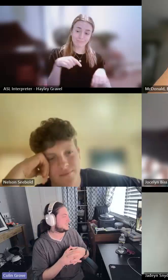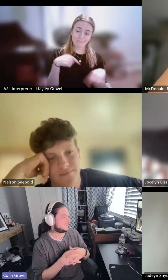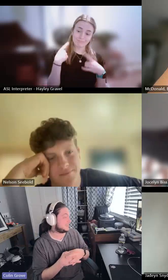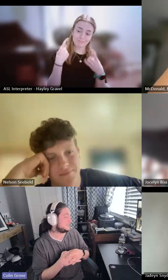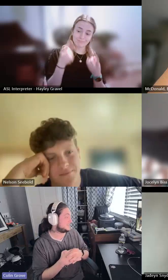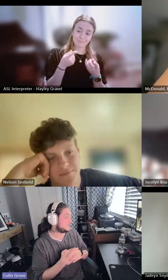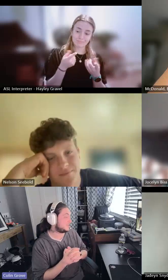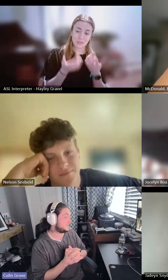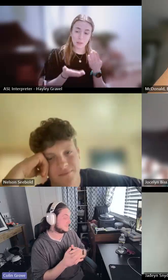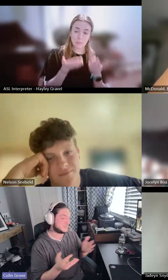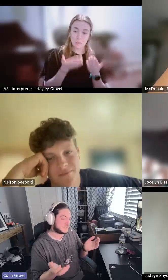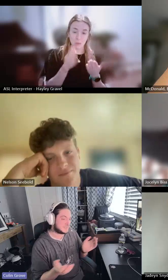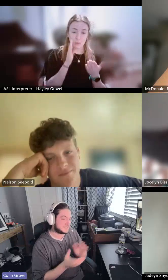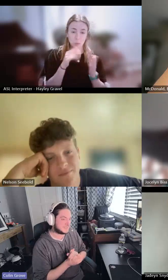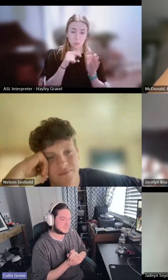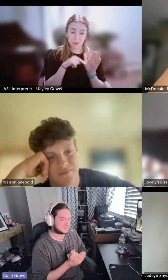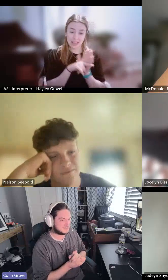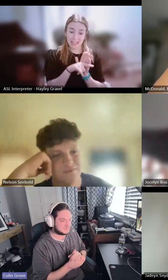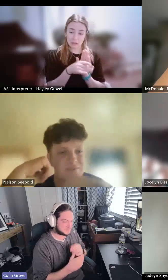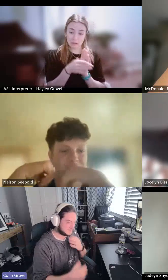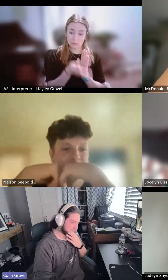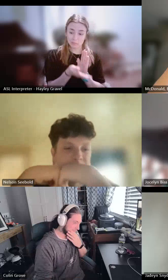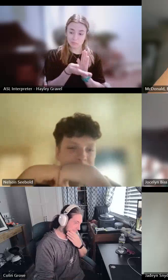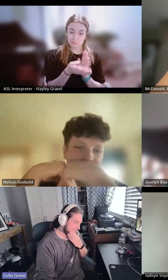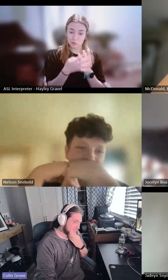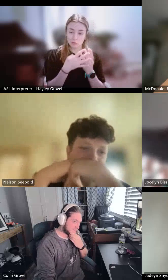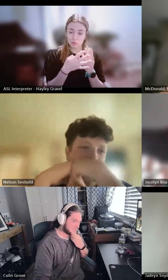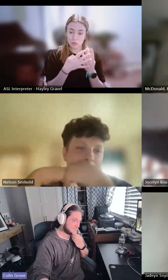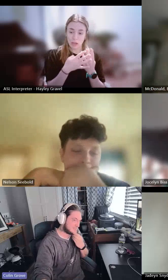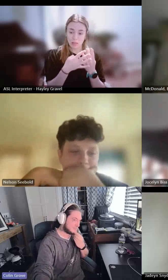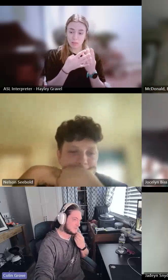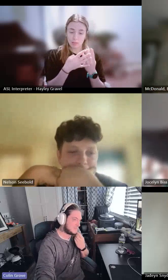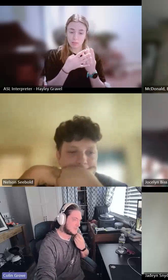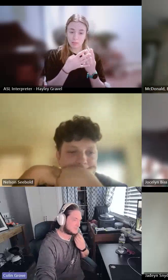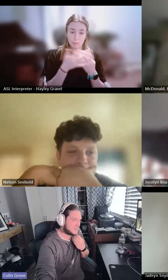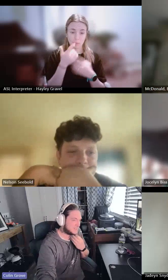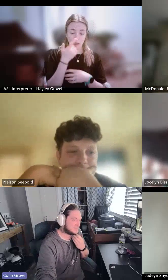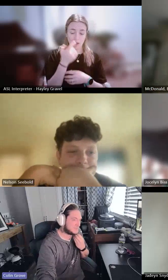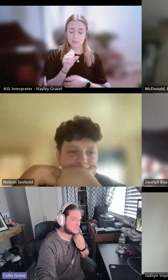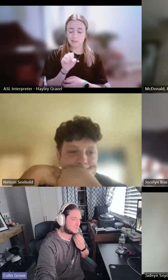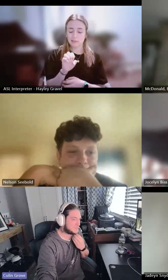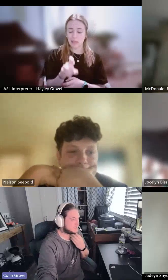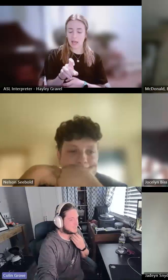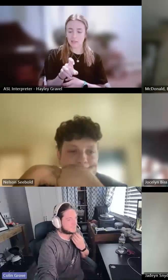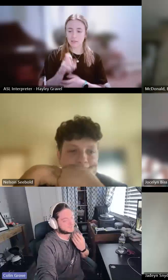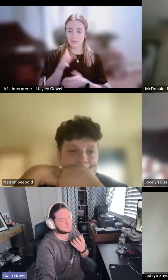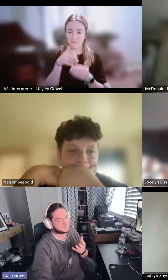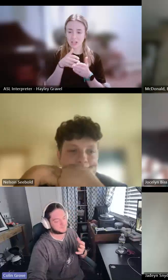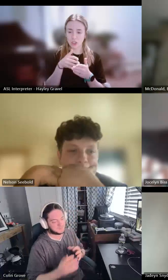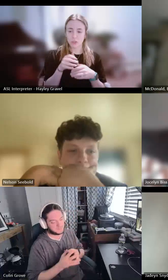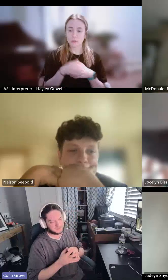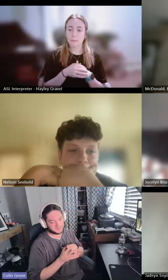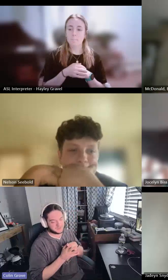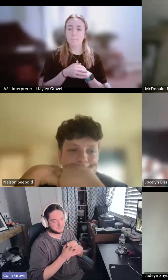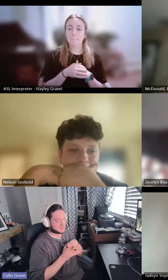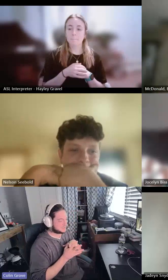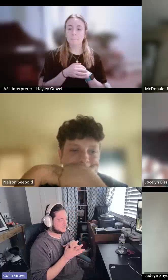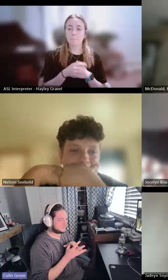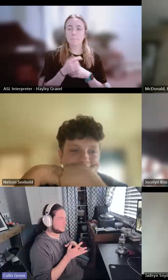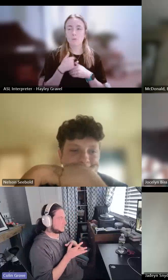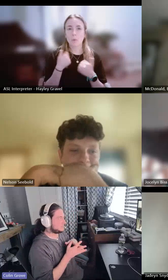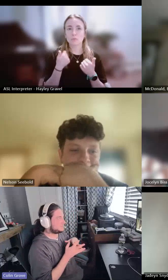probably going to get killed there. So, um, it, Well, I'm trying to focus more on like people